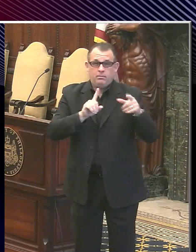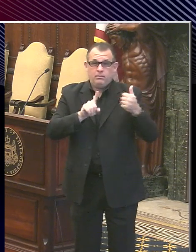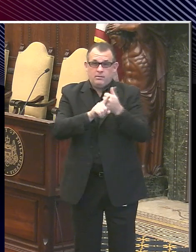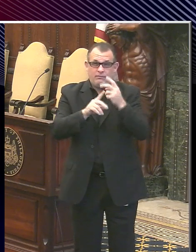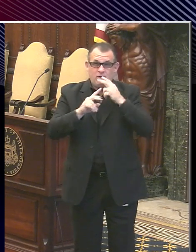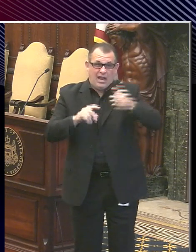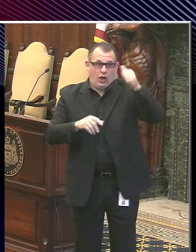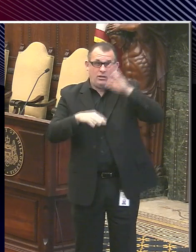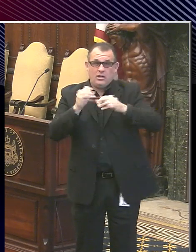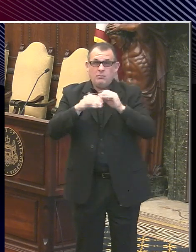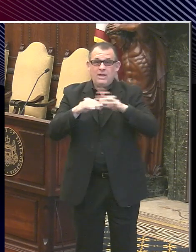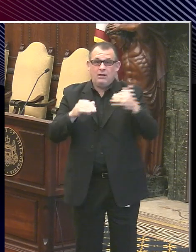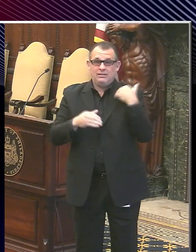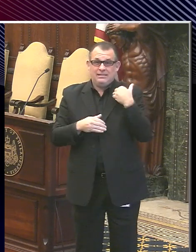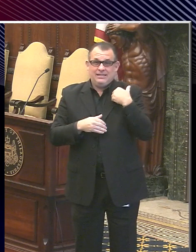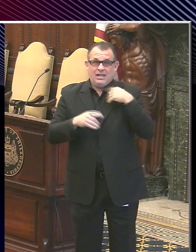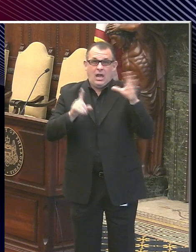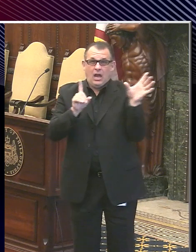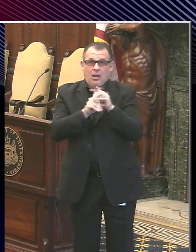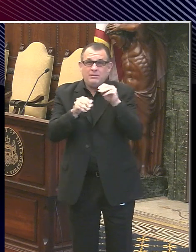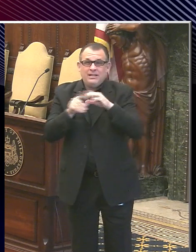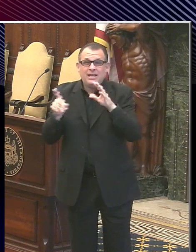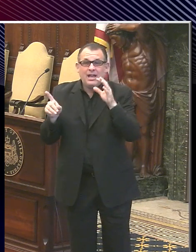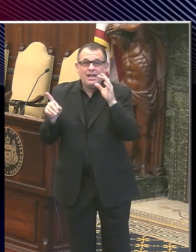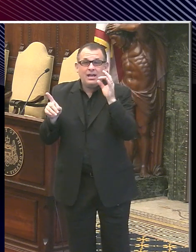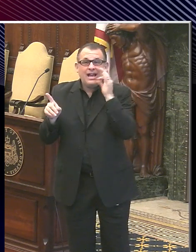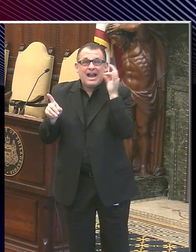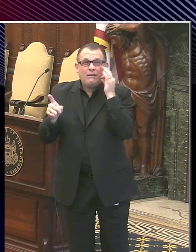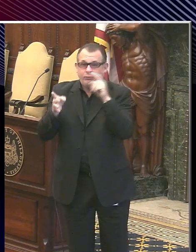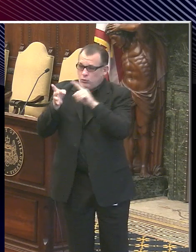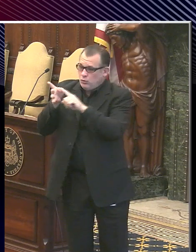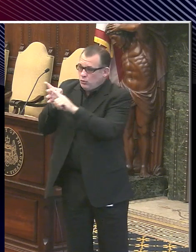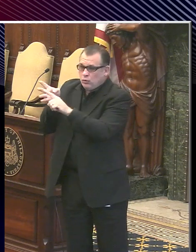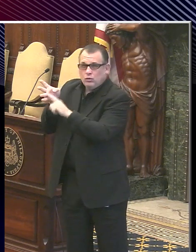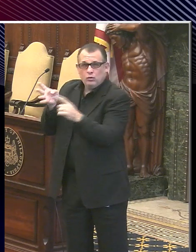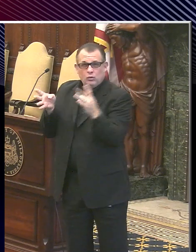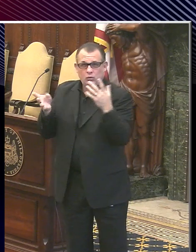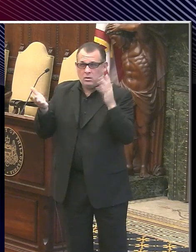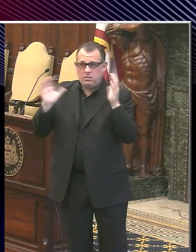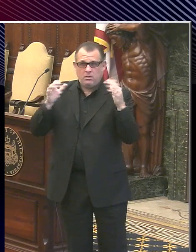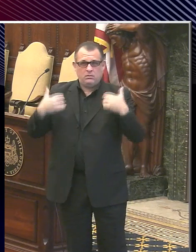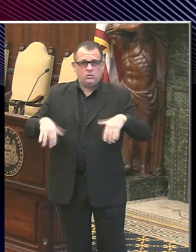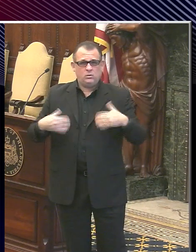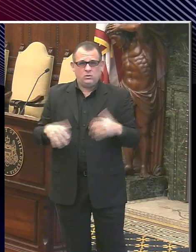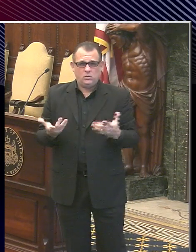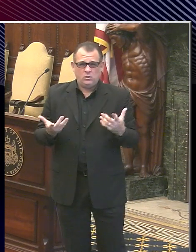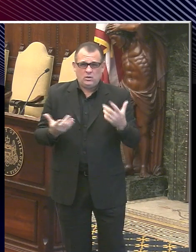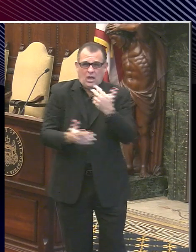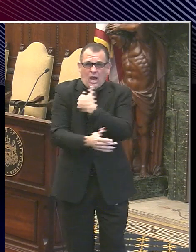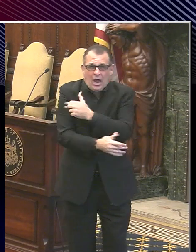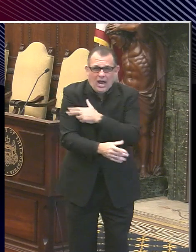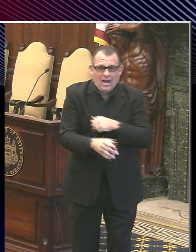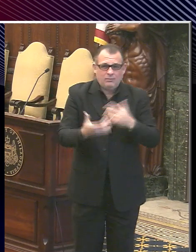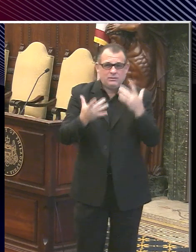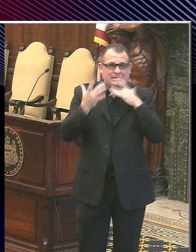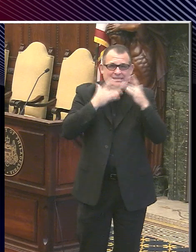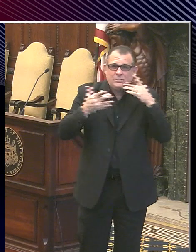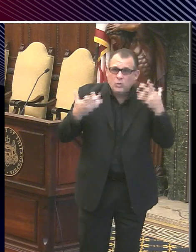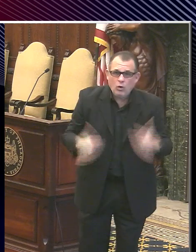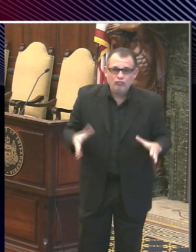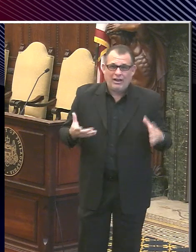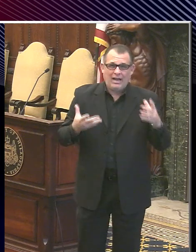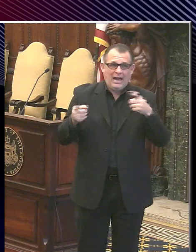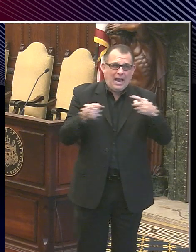of reported cases during our worst week in April. The strains of our great hospitals are already showing.